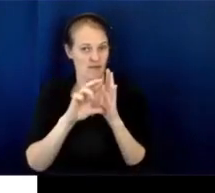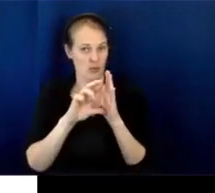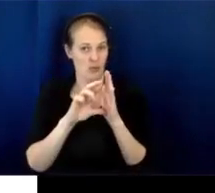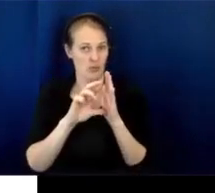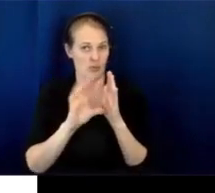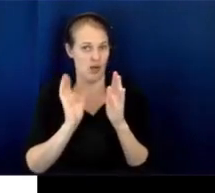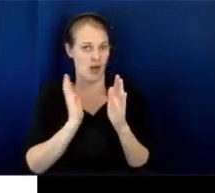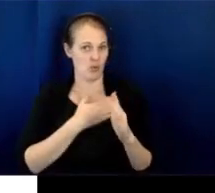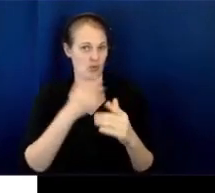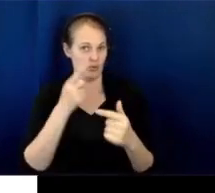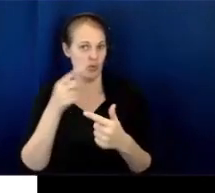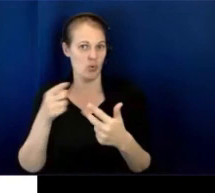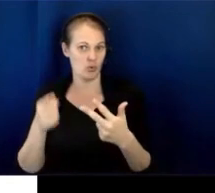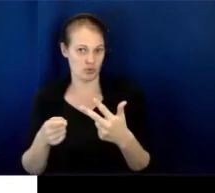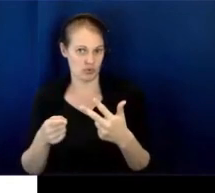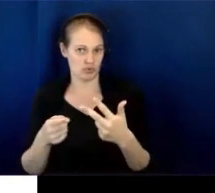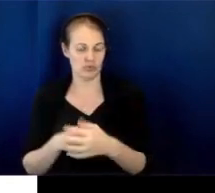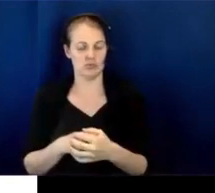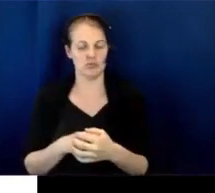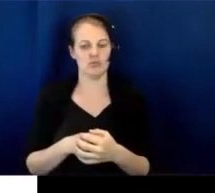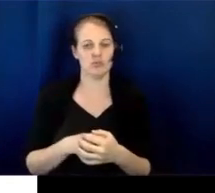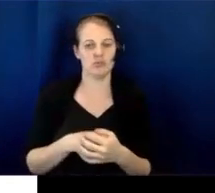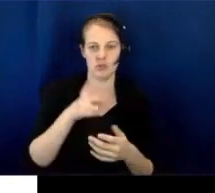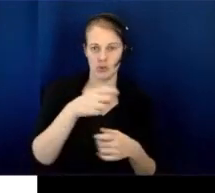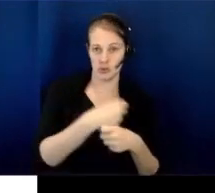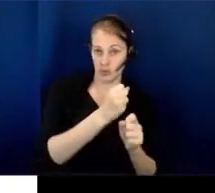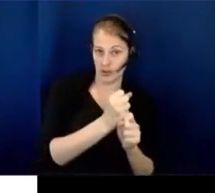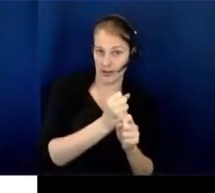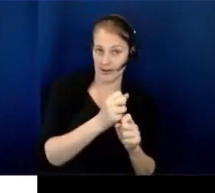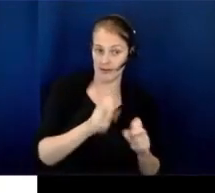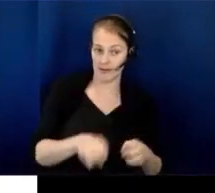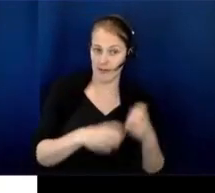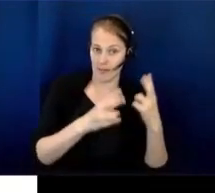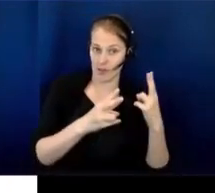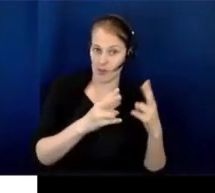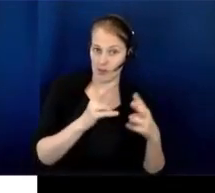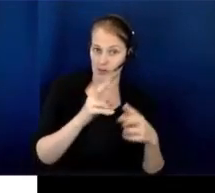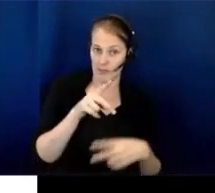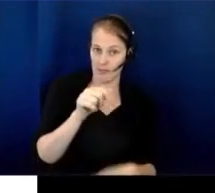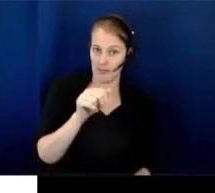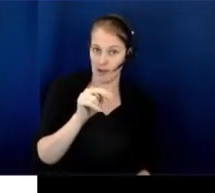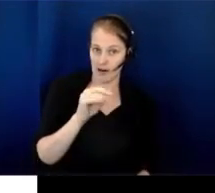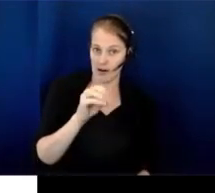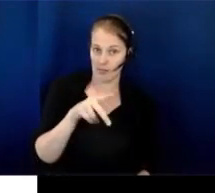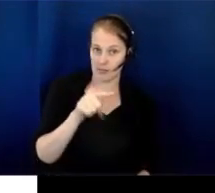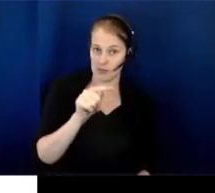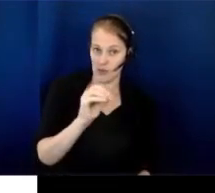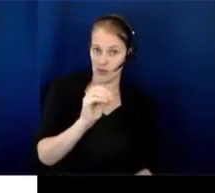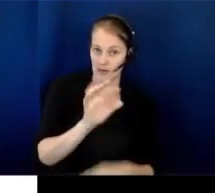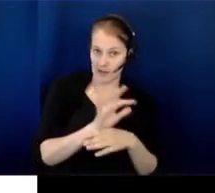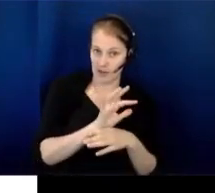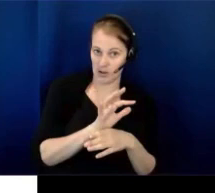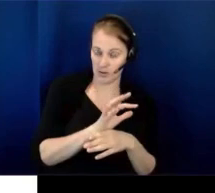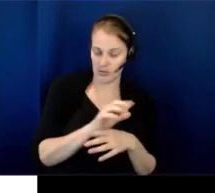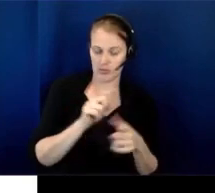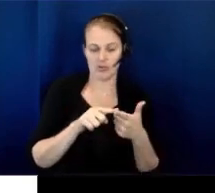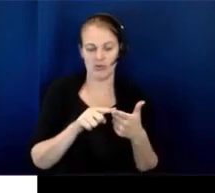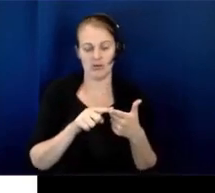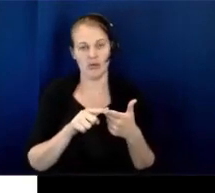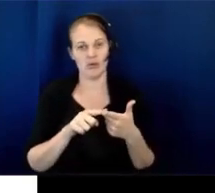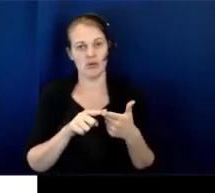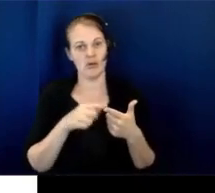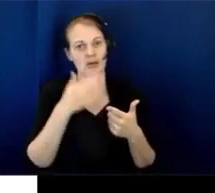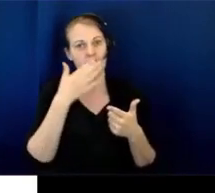goals. By now you should be able to create and upload a Panopto video. You should identify some of the best practices for